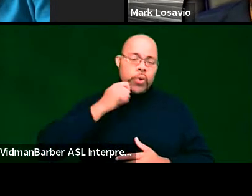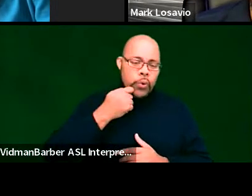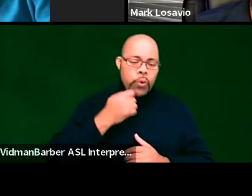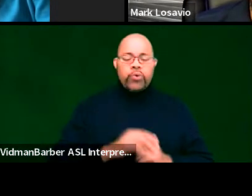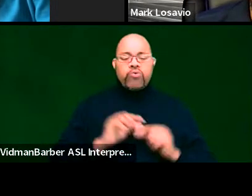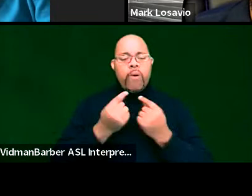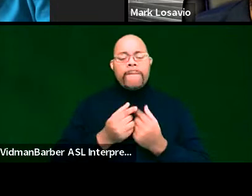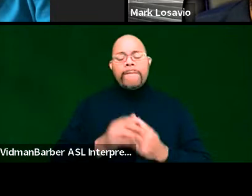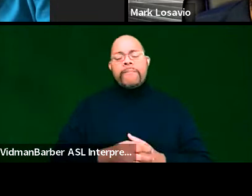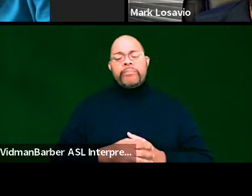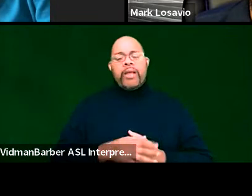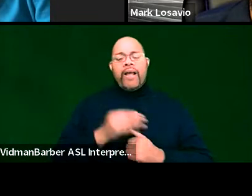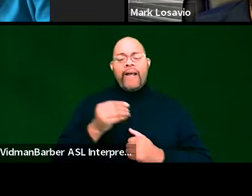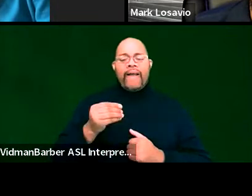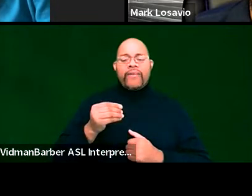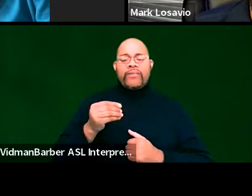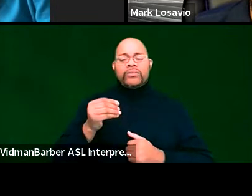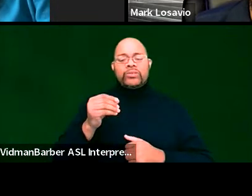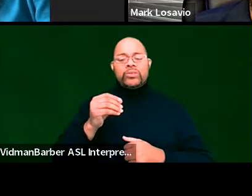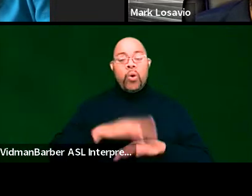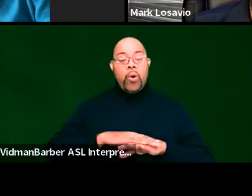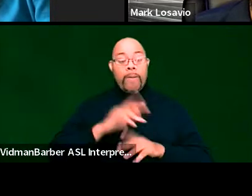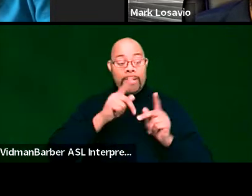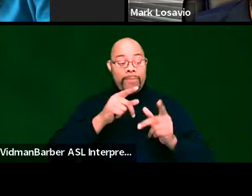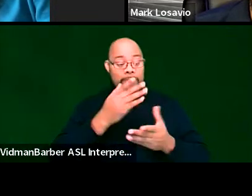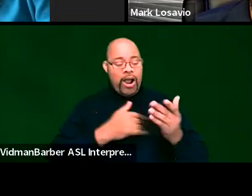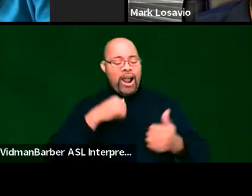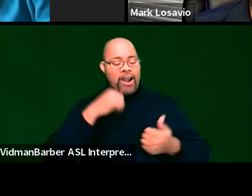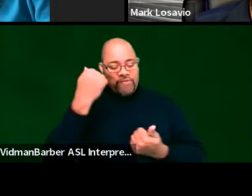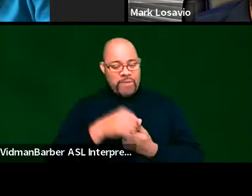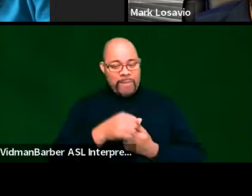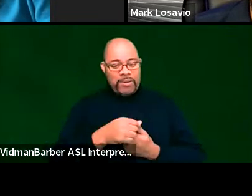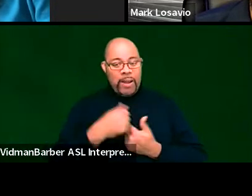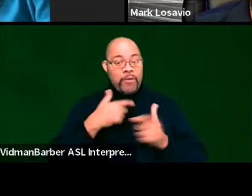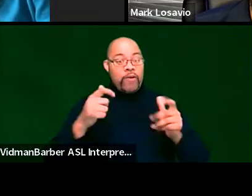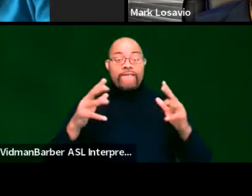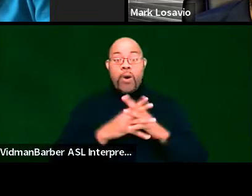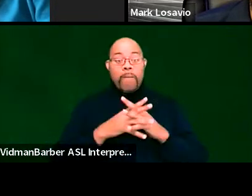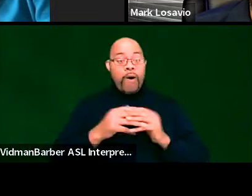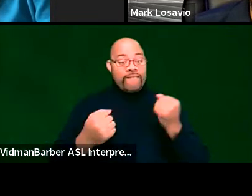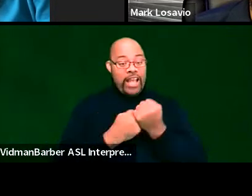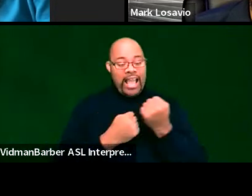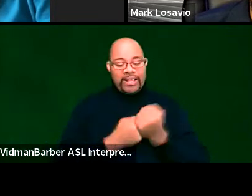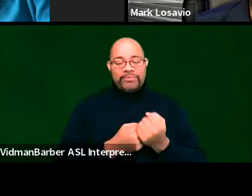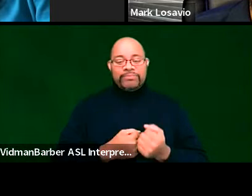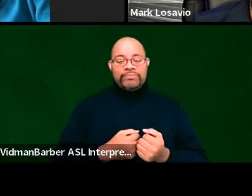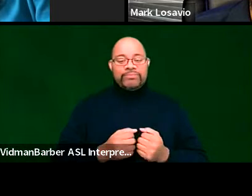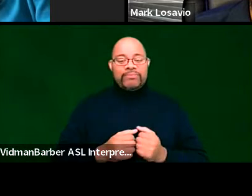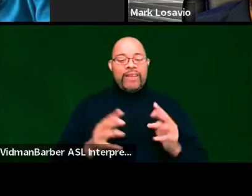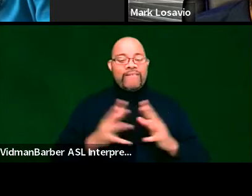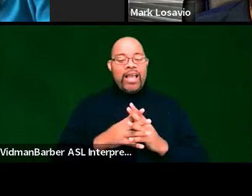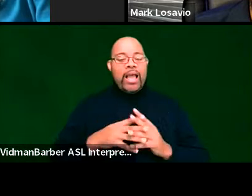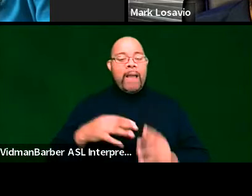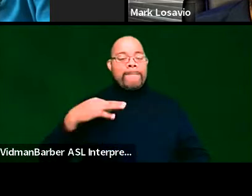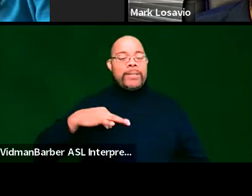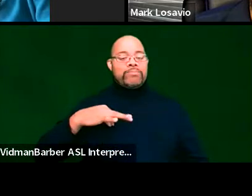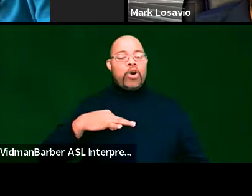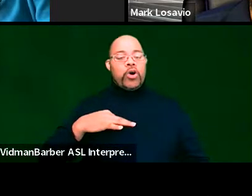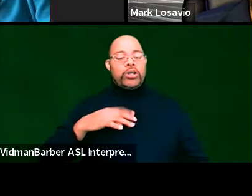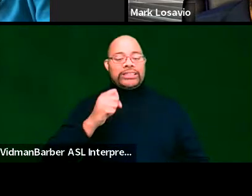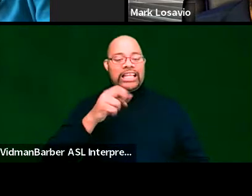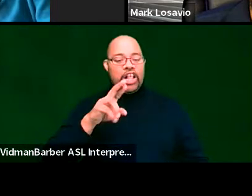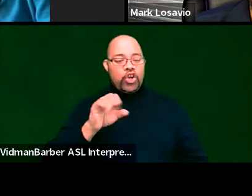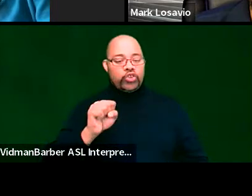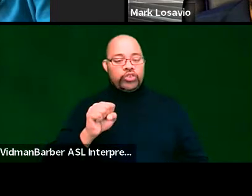group. And on the people front of that, I can still remember, I'm a huge football fan. I'm a fan of the Pittsburgh Steelers. That was